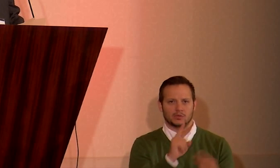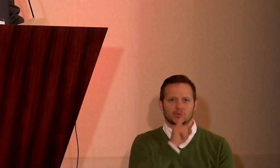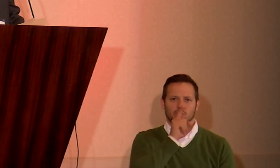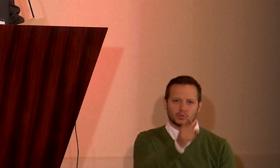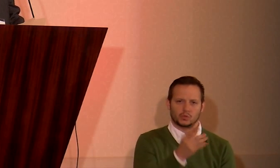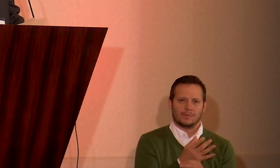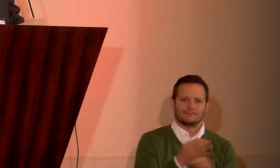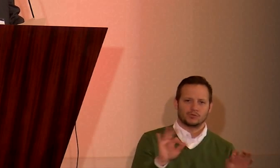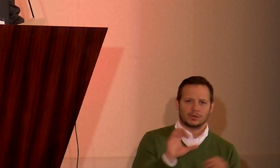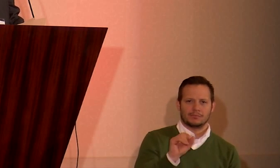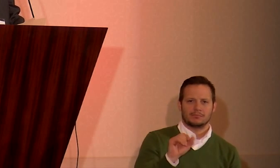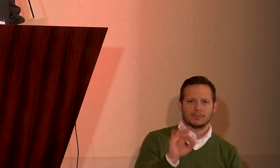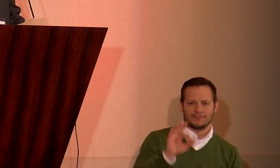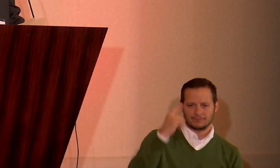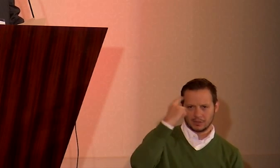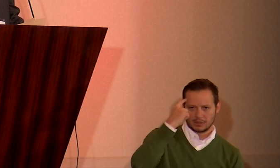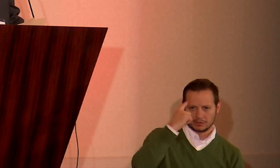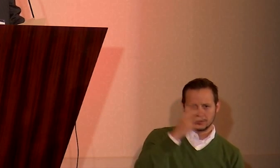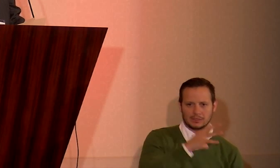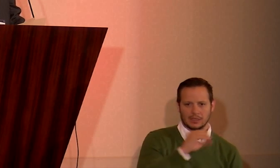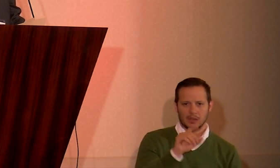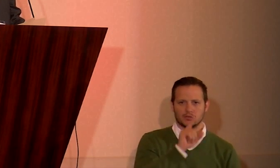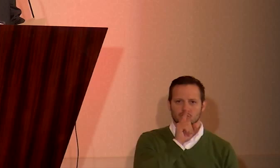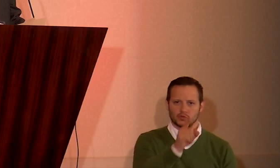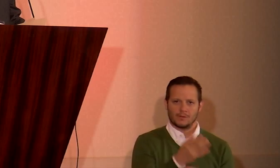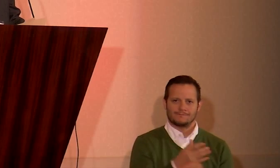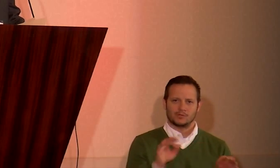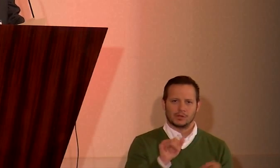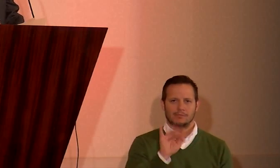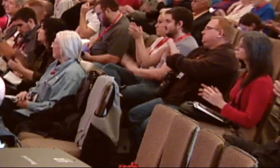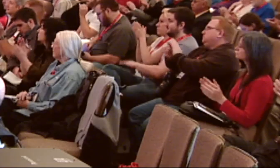of conscience and true freedom of belief in America.